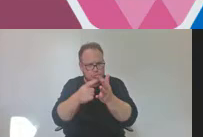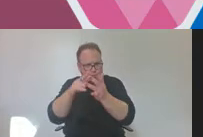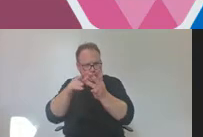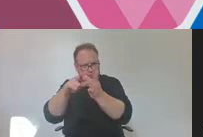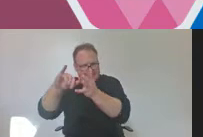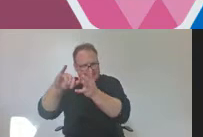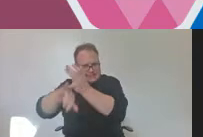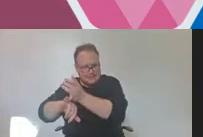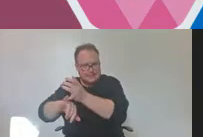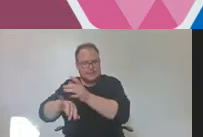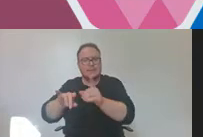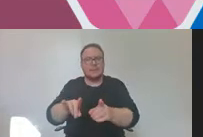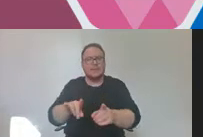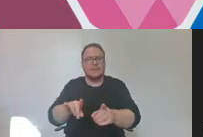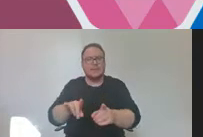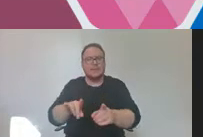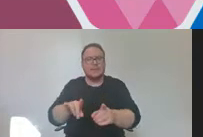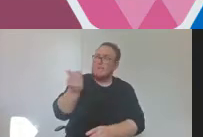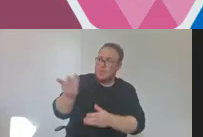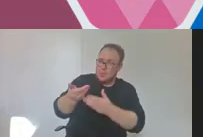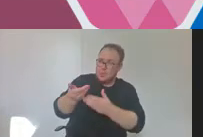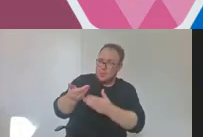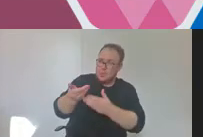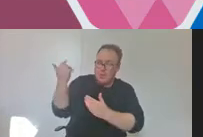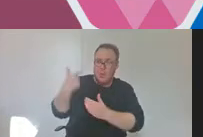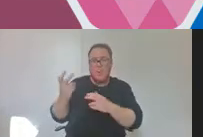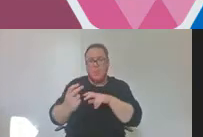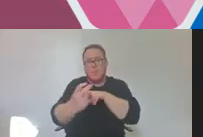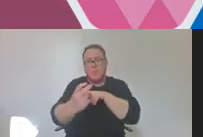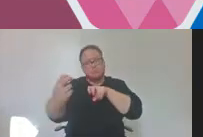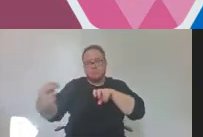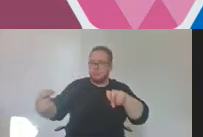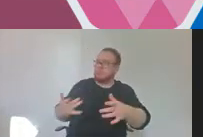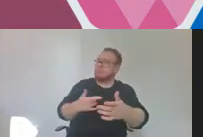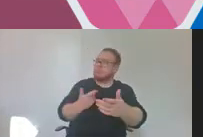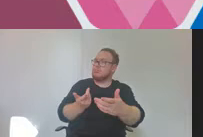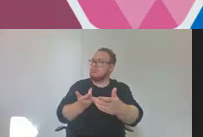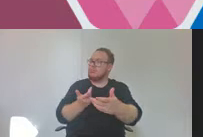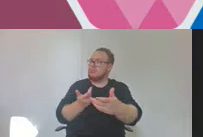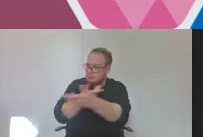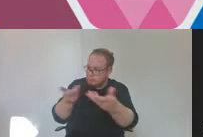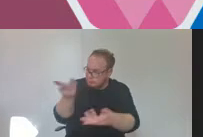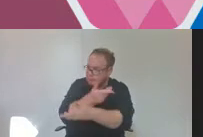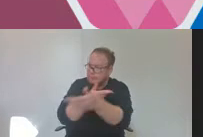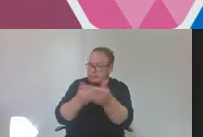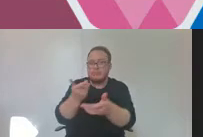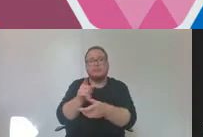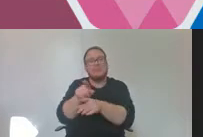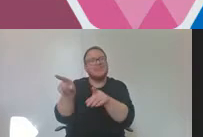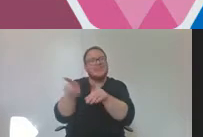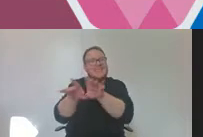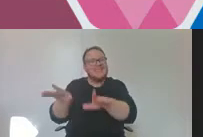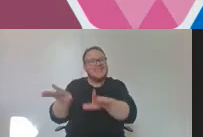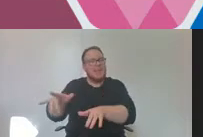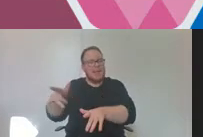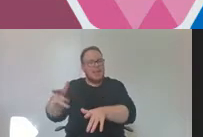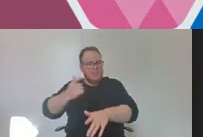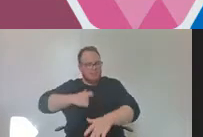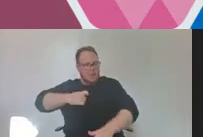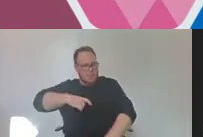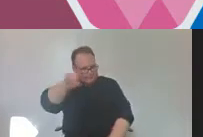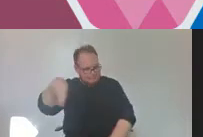was sat around a table just a few days ago with some people with likewise positions to mine, involved fairly regularly in the health service,